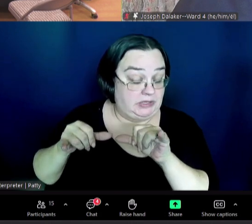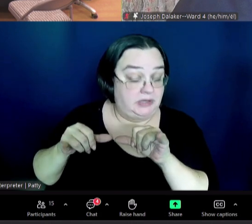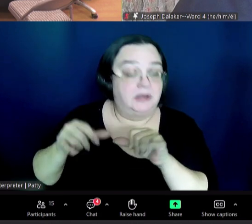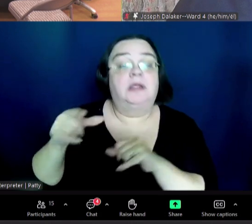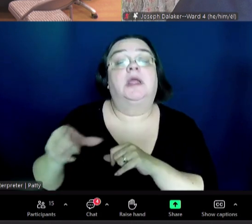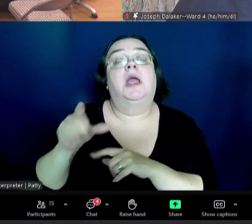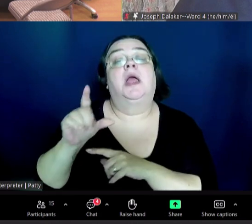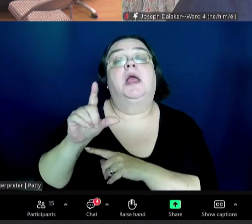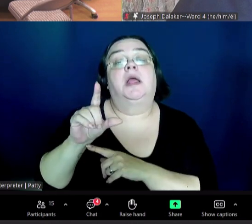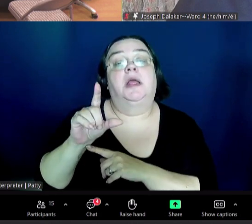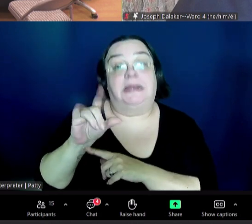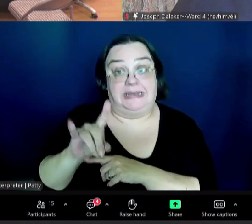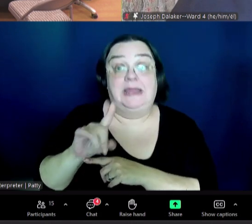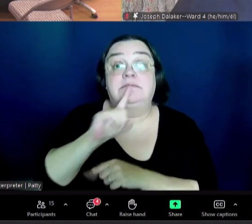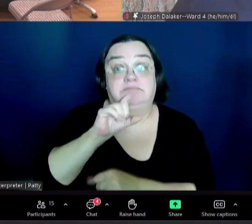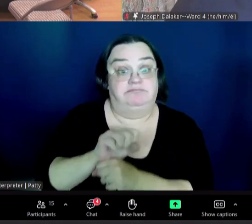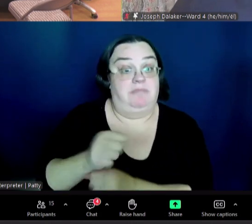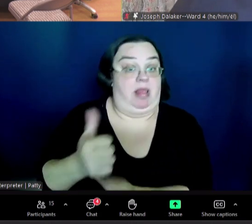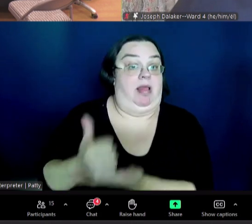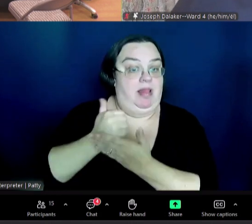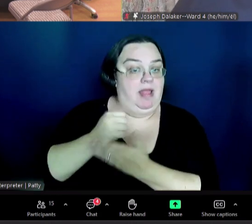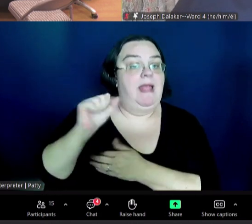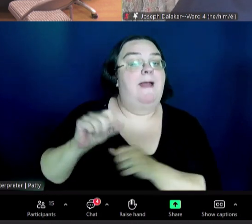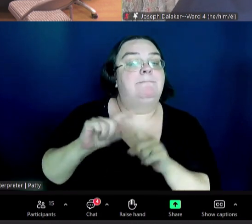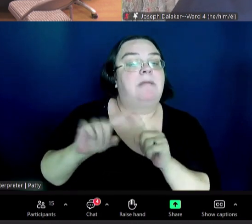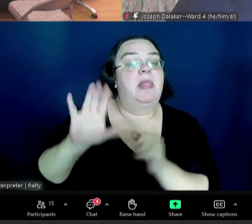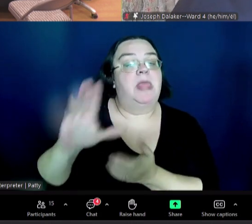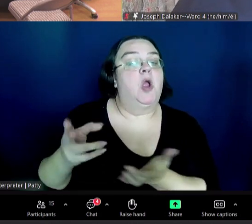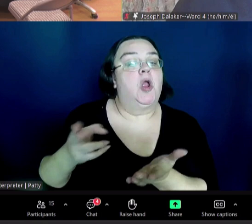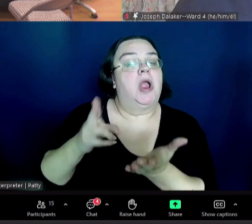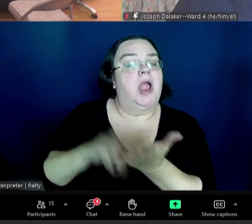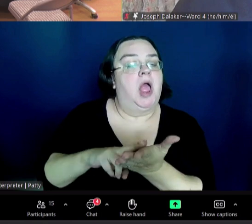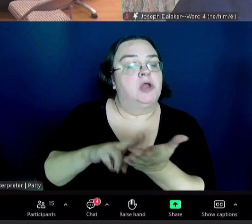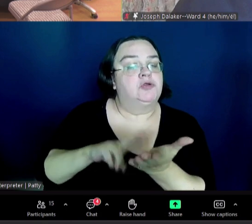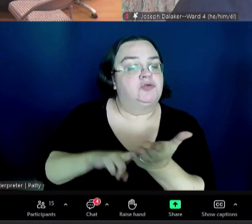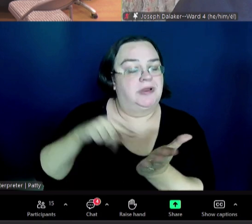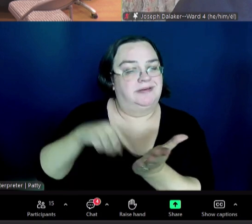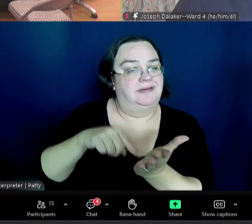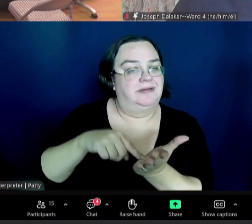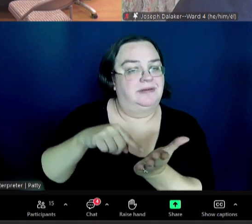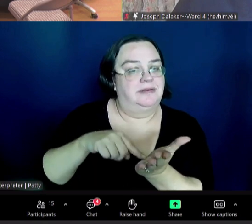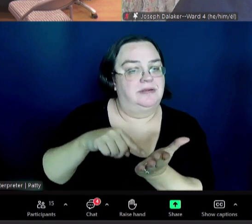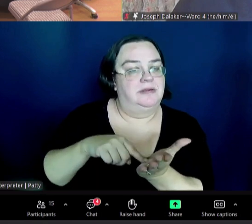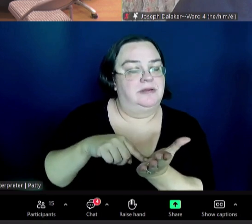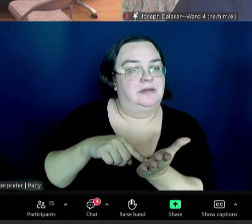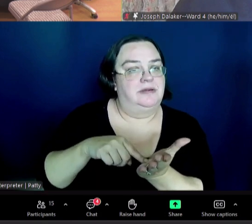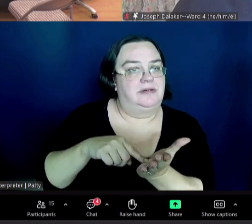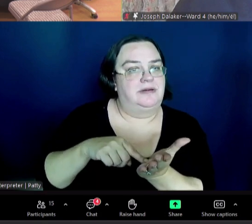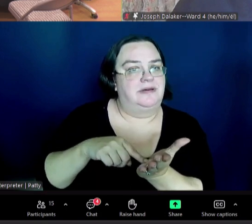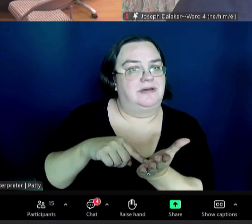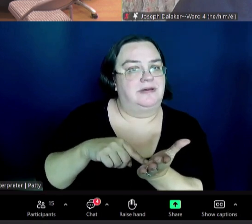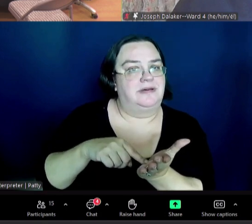did actually help us out, but their contract actually had some pretty